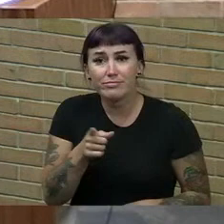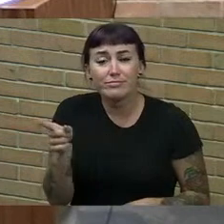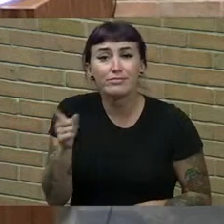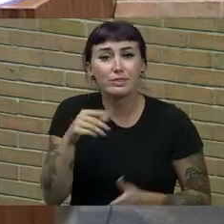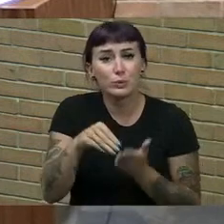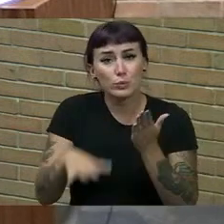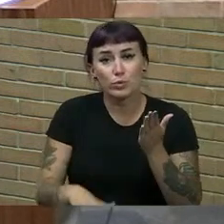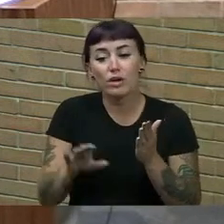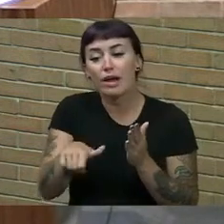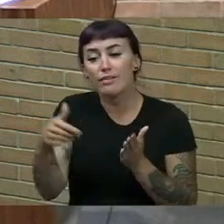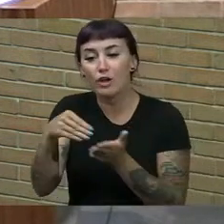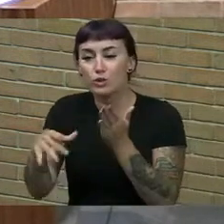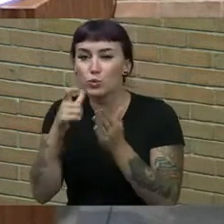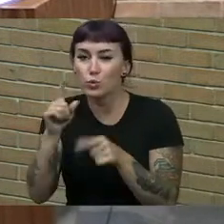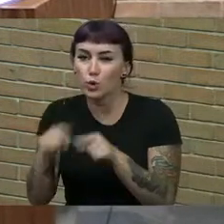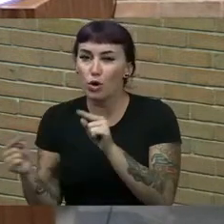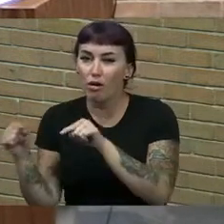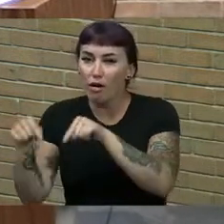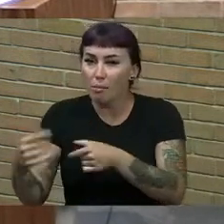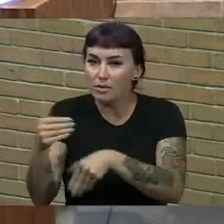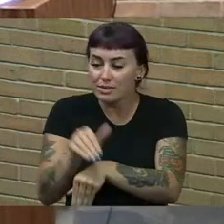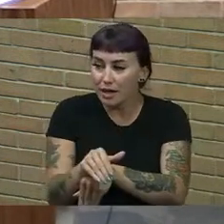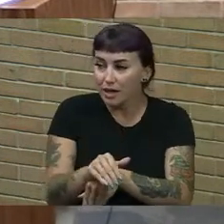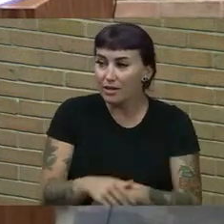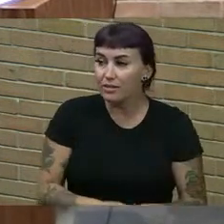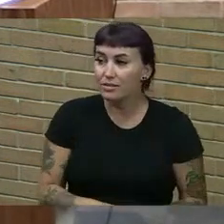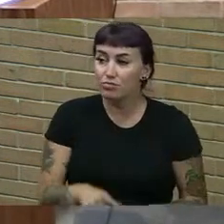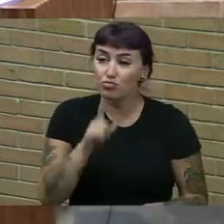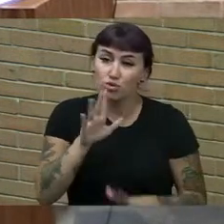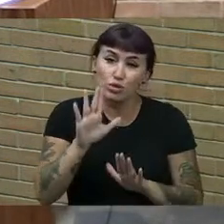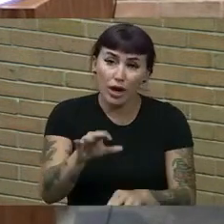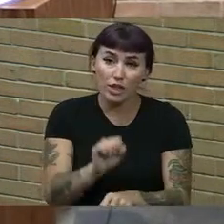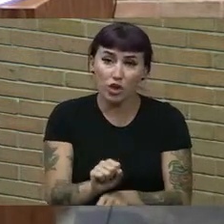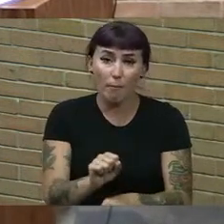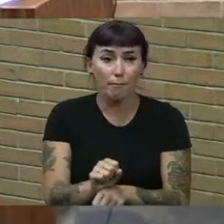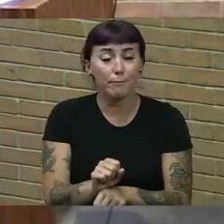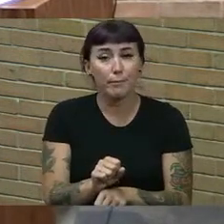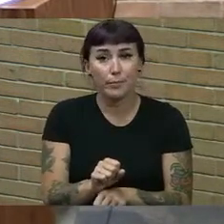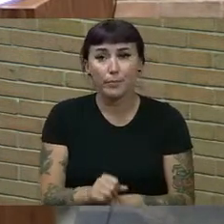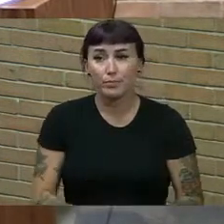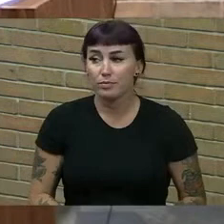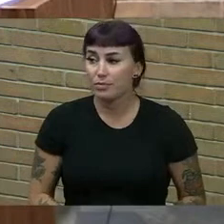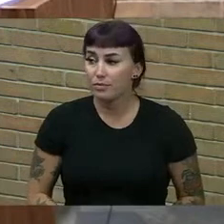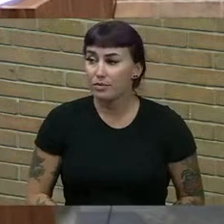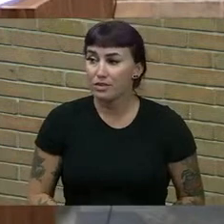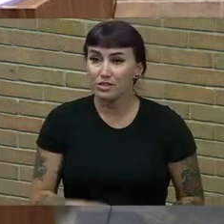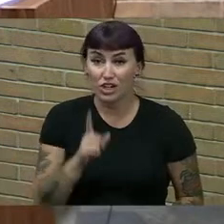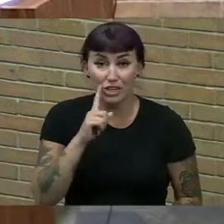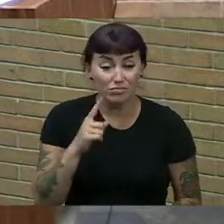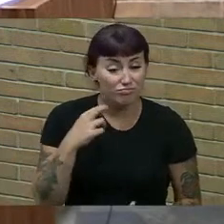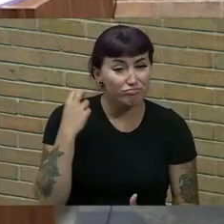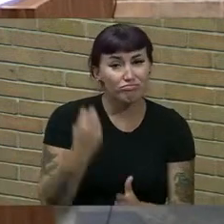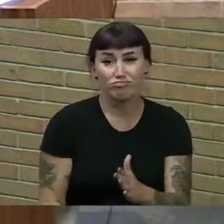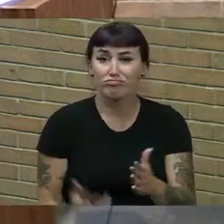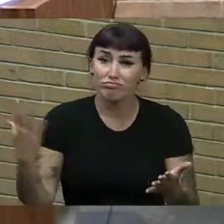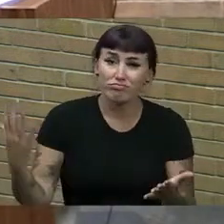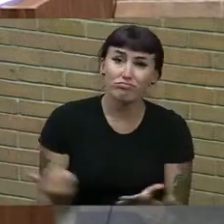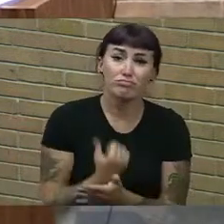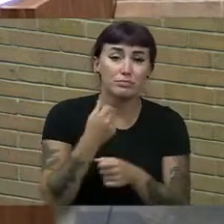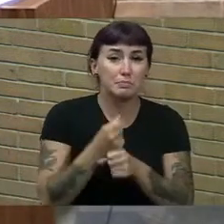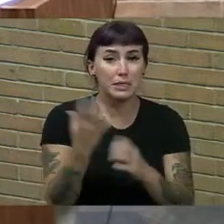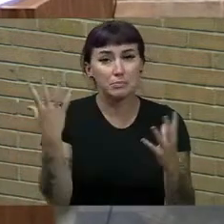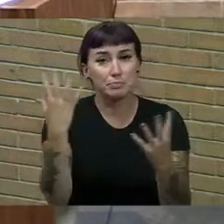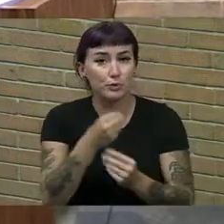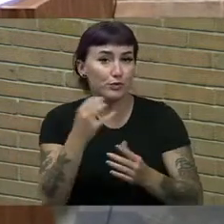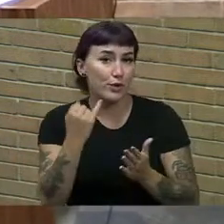students that weren't able to make it tonight. And you did a really fantastic job just kind of jumping in and really creating some beautiful